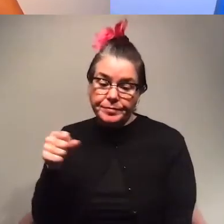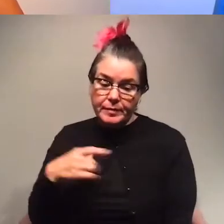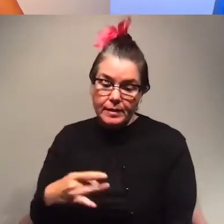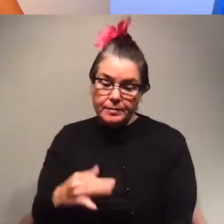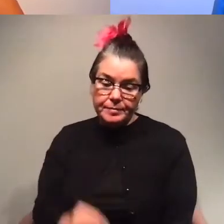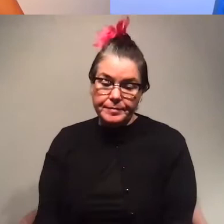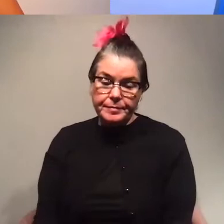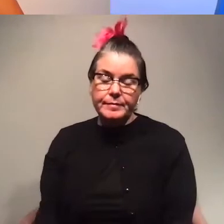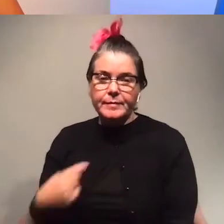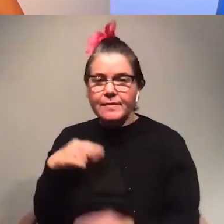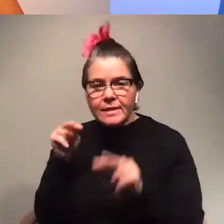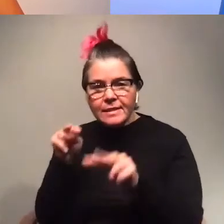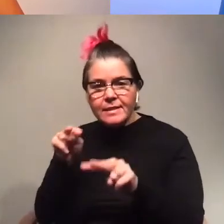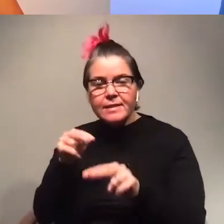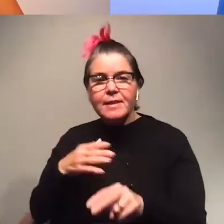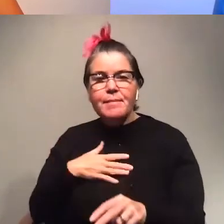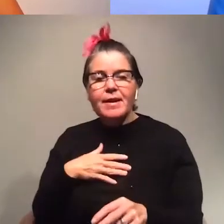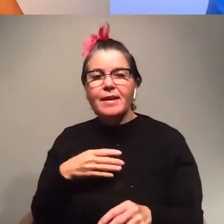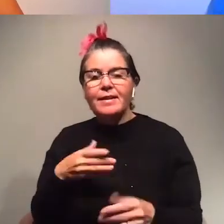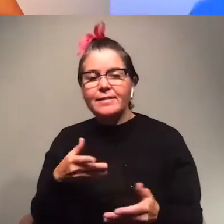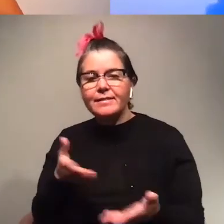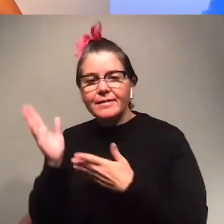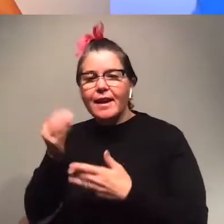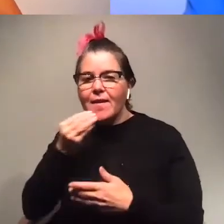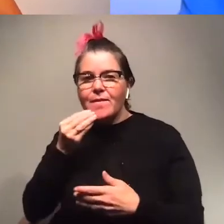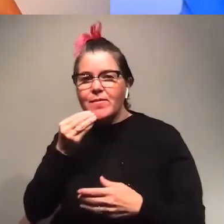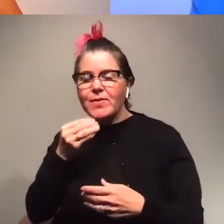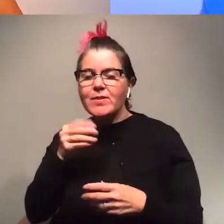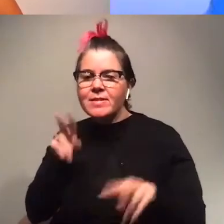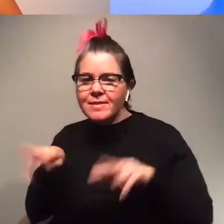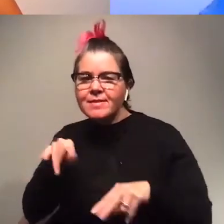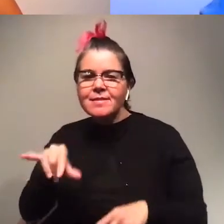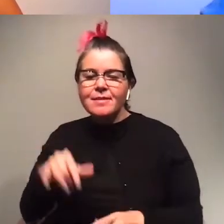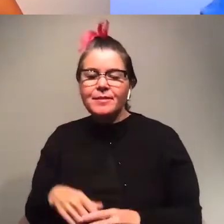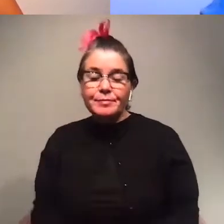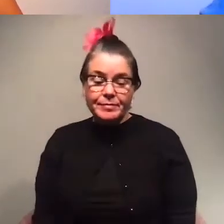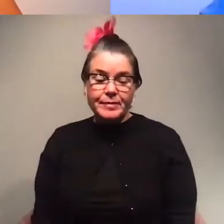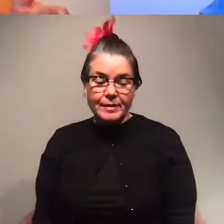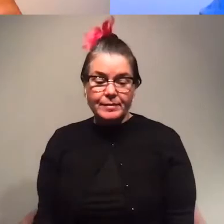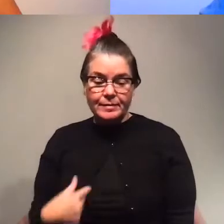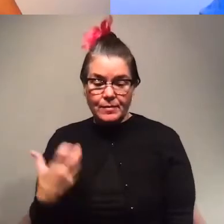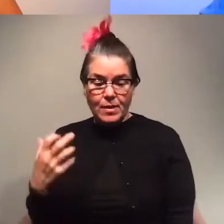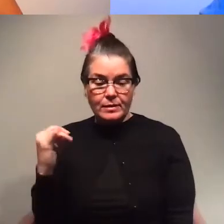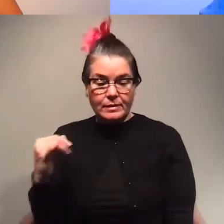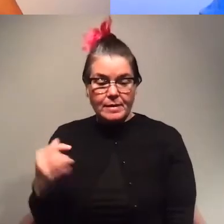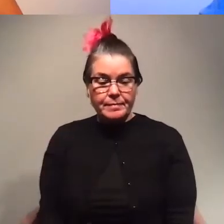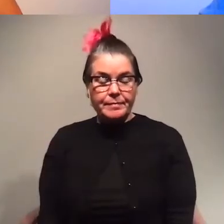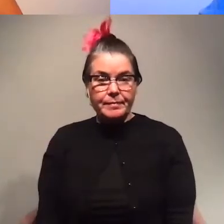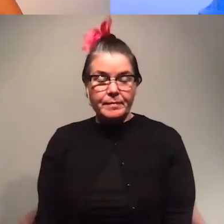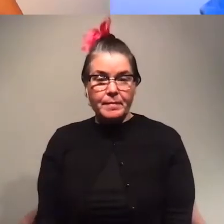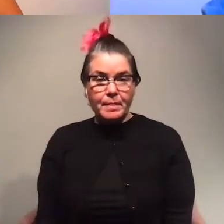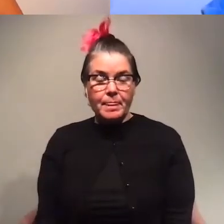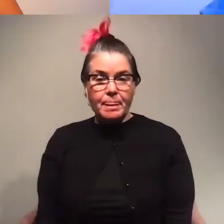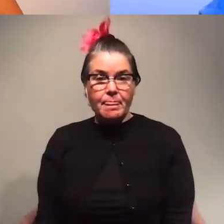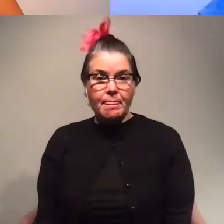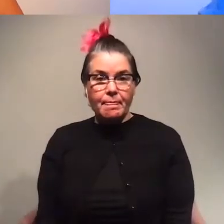keep an eye on my like takeout intake now. Yeah, it's something I want to do too. If everybody's excited about it, we could just do it together.